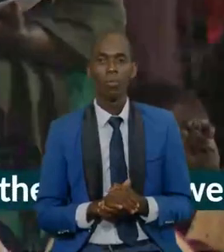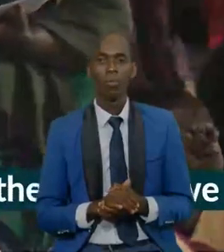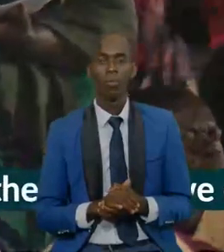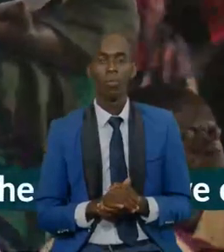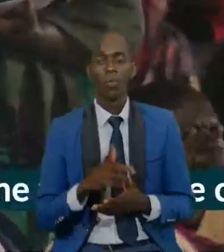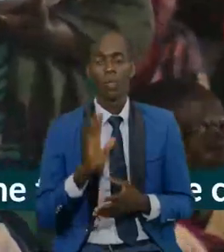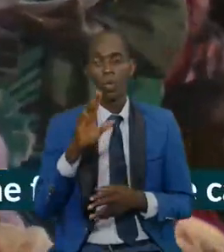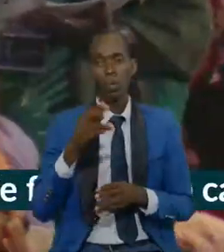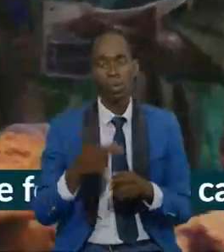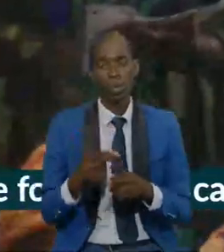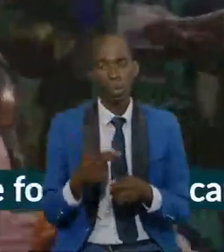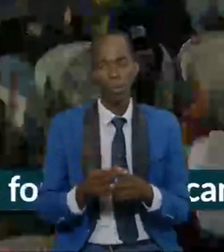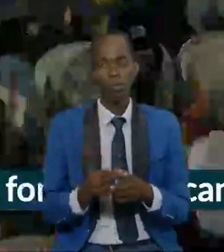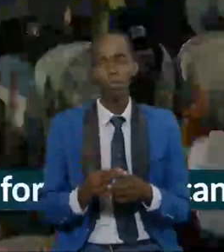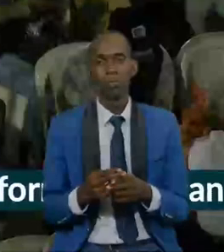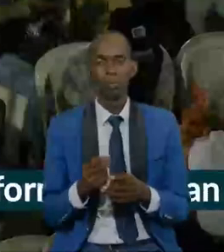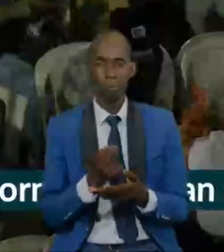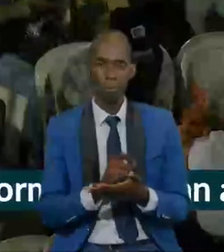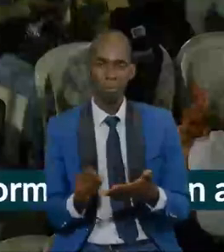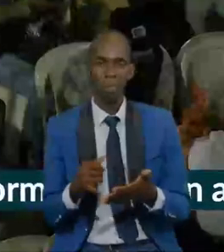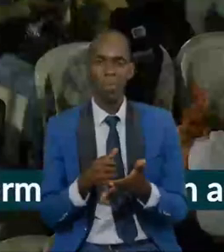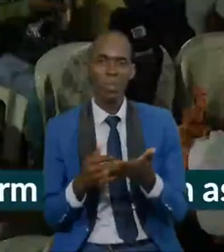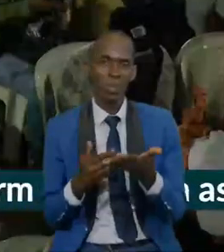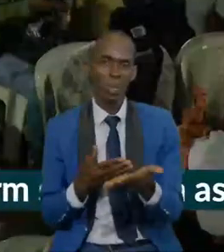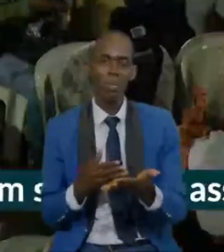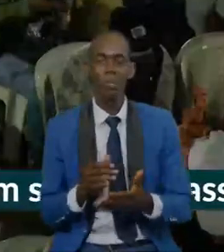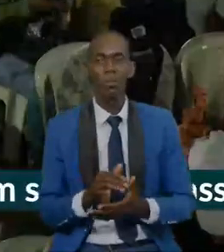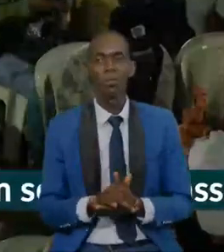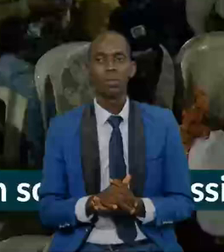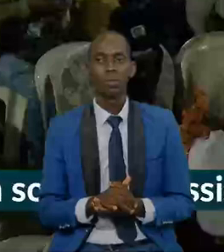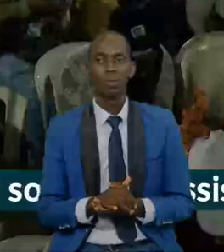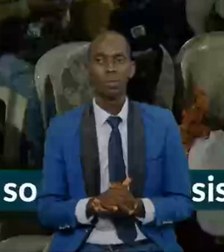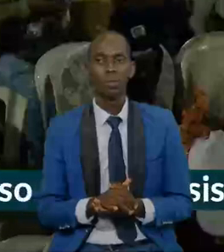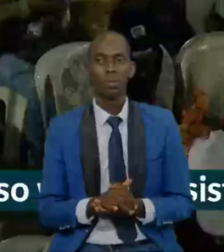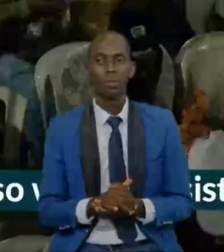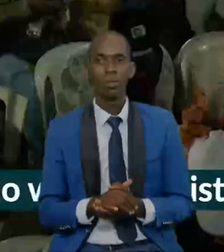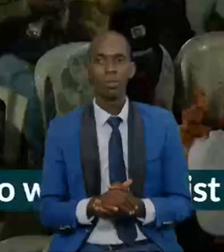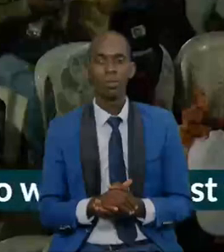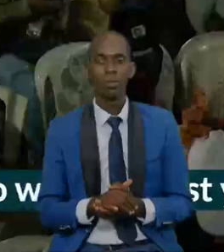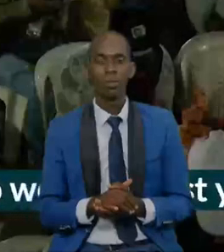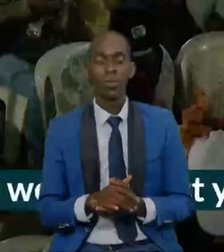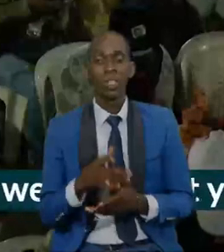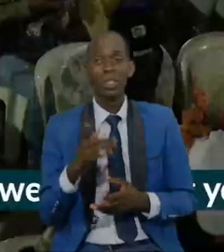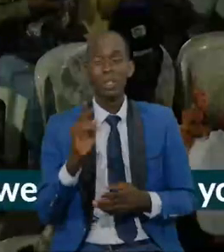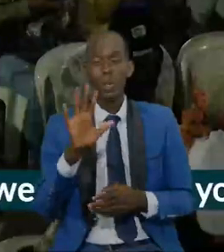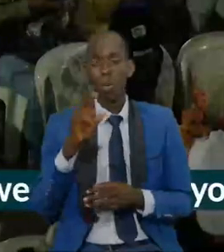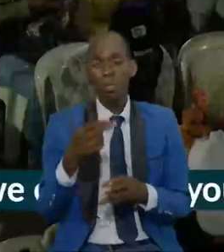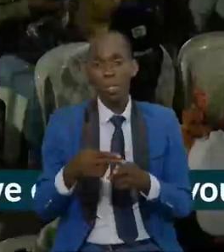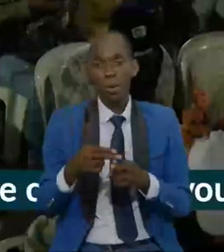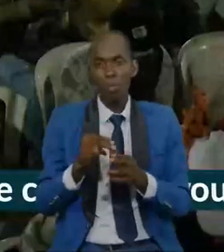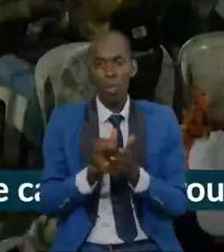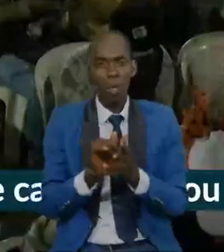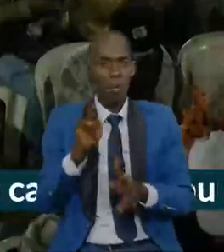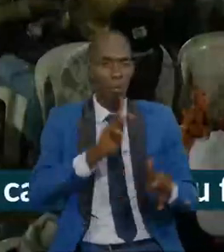answer. Et par lequel les gens autour de vous vous connaissent. The name by which people around you know